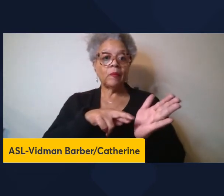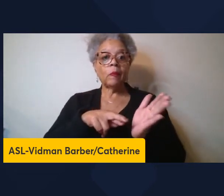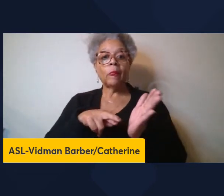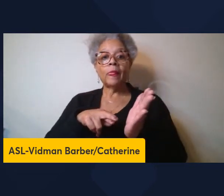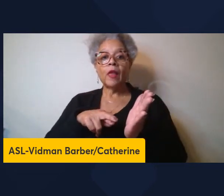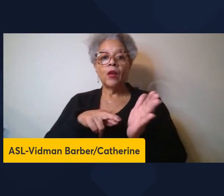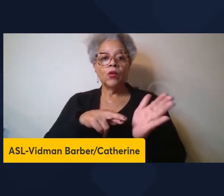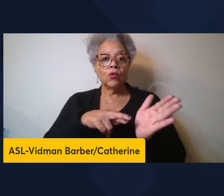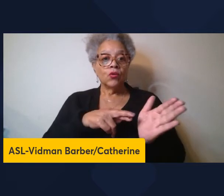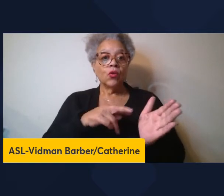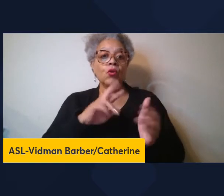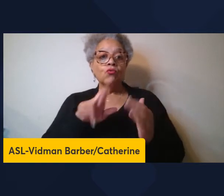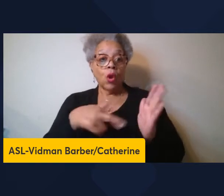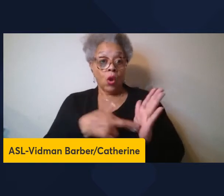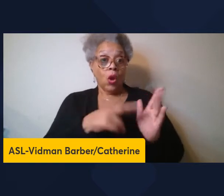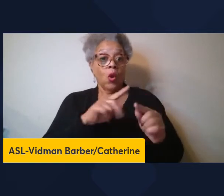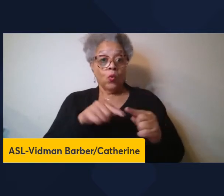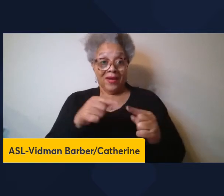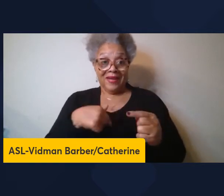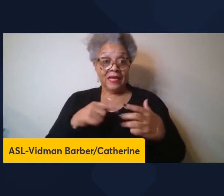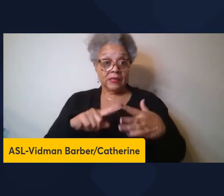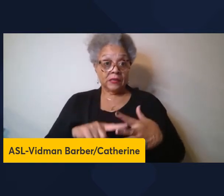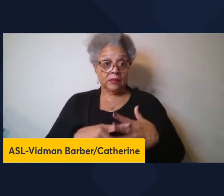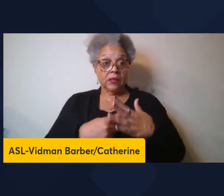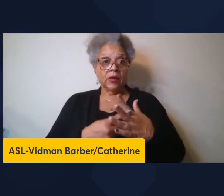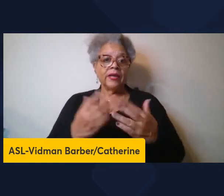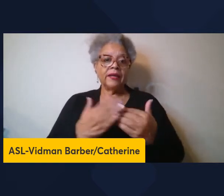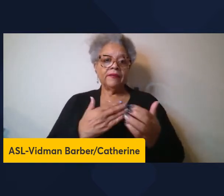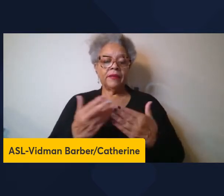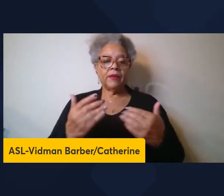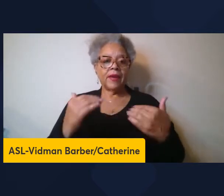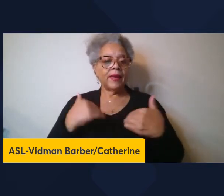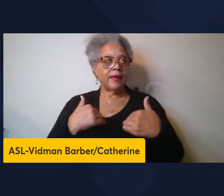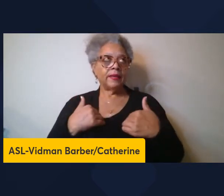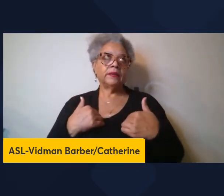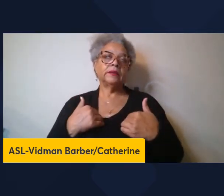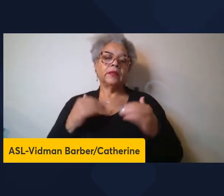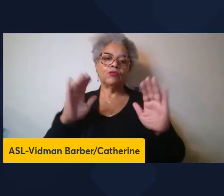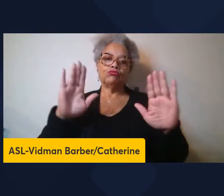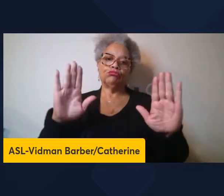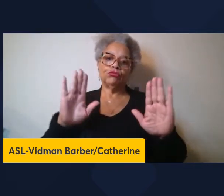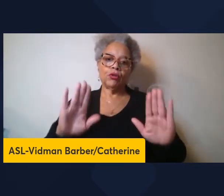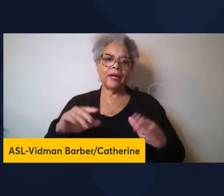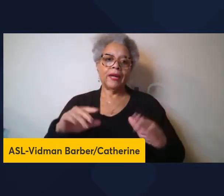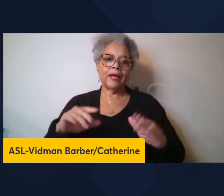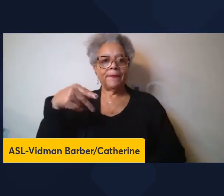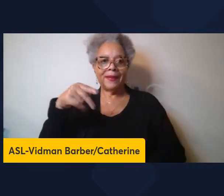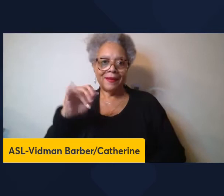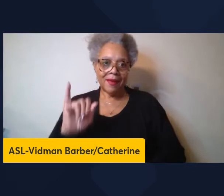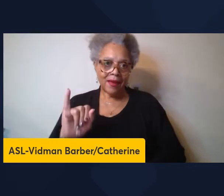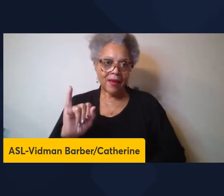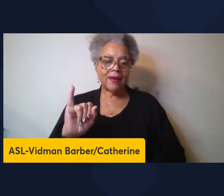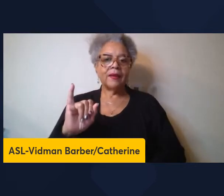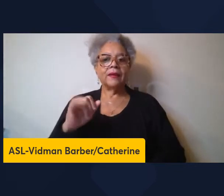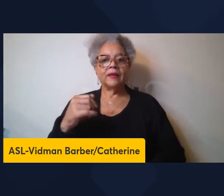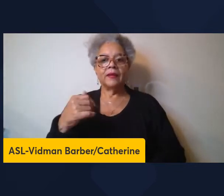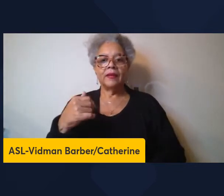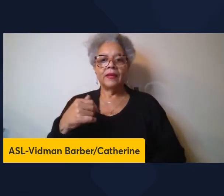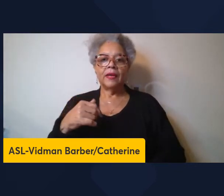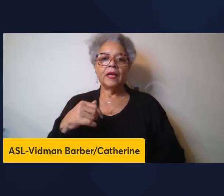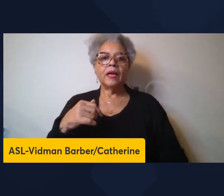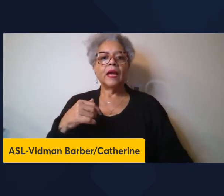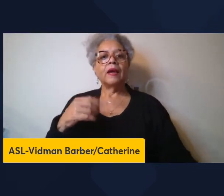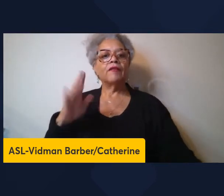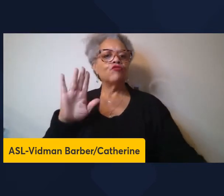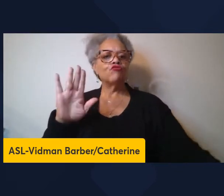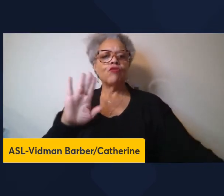role. Now, when I started, even though I had a great PI, I had a great